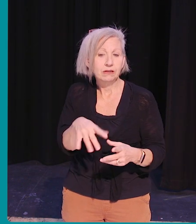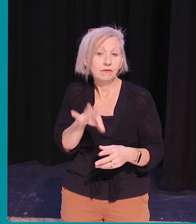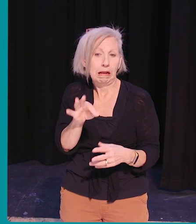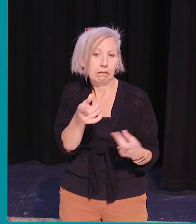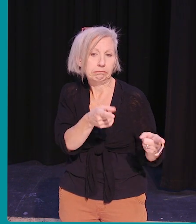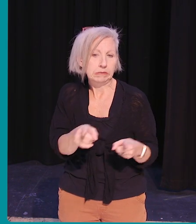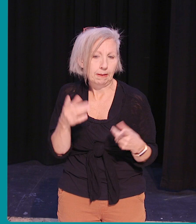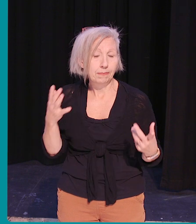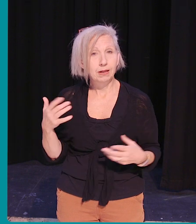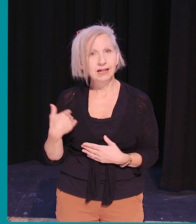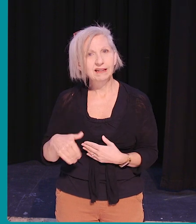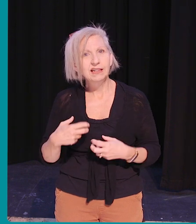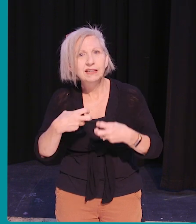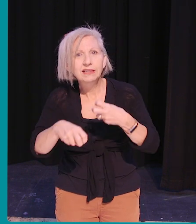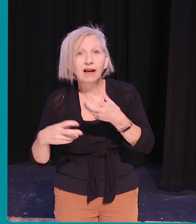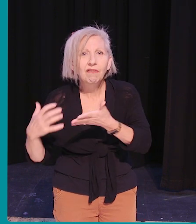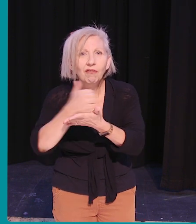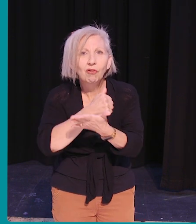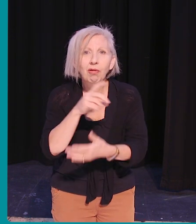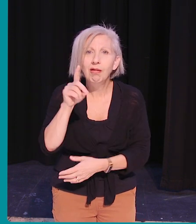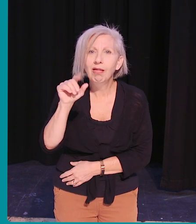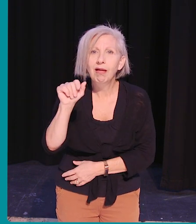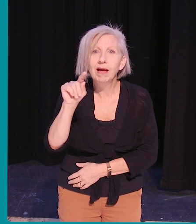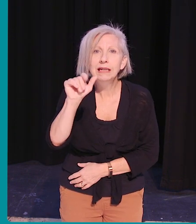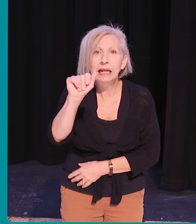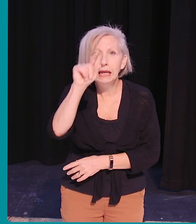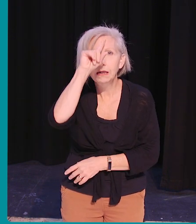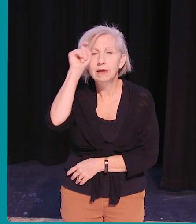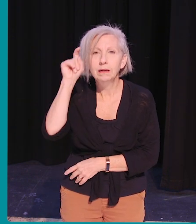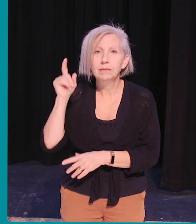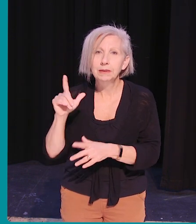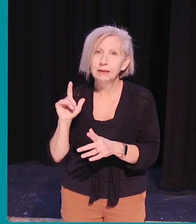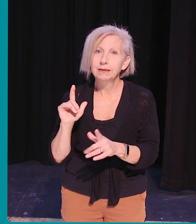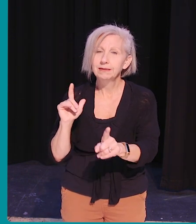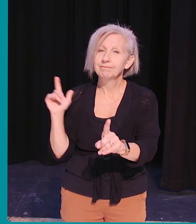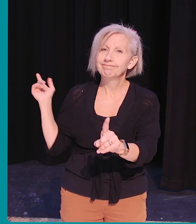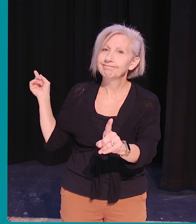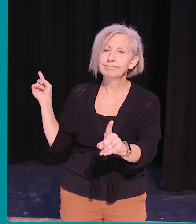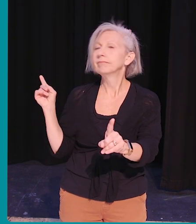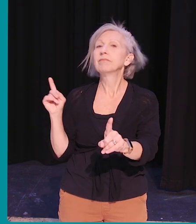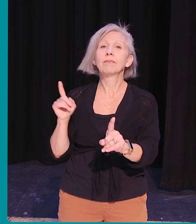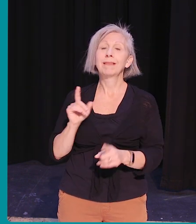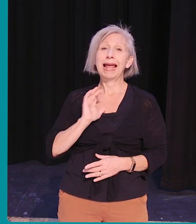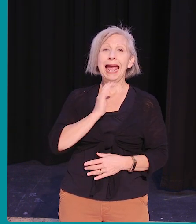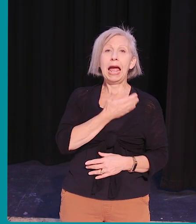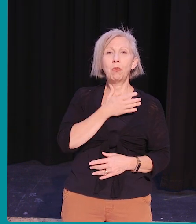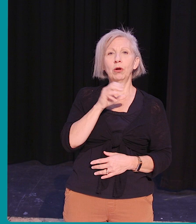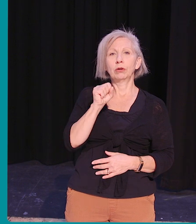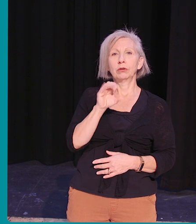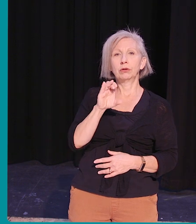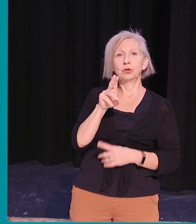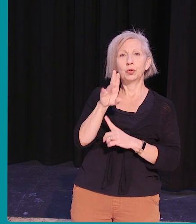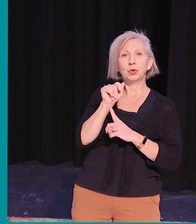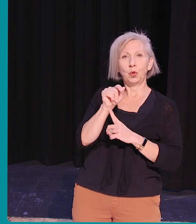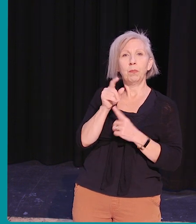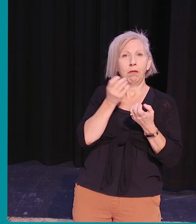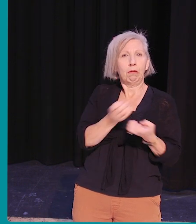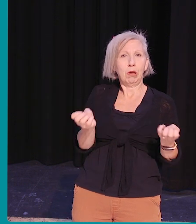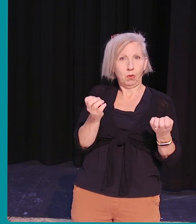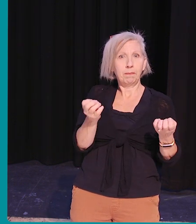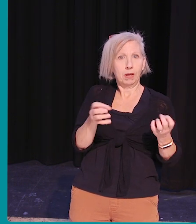in because most of our compression tables for scuba diving are calibrated for sea level, right? Because that's where most people scuba.